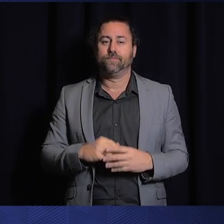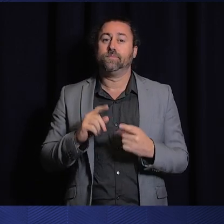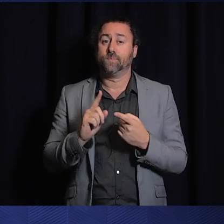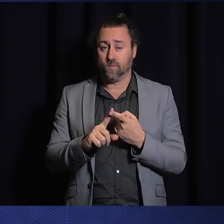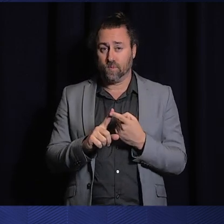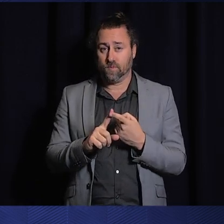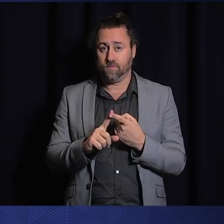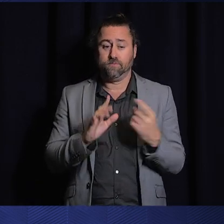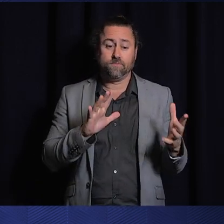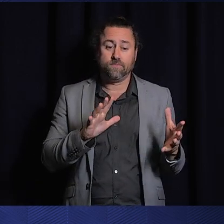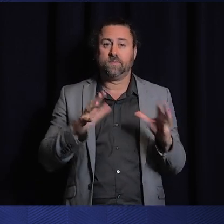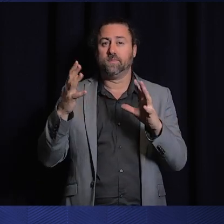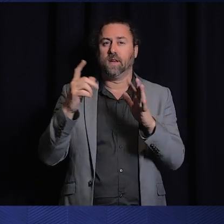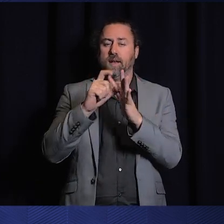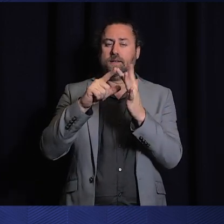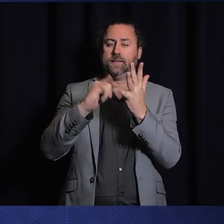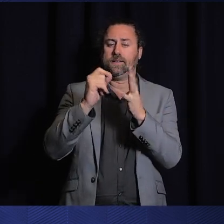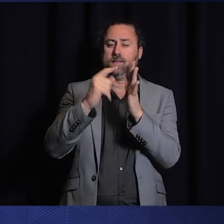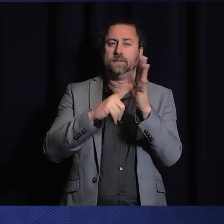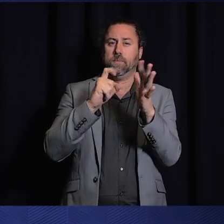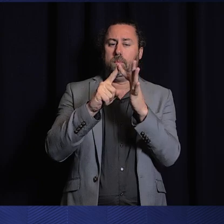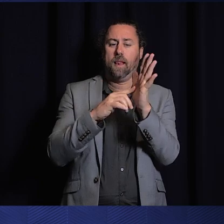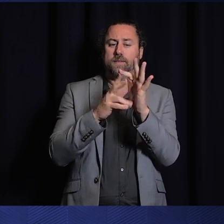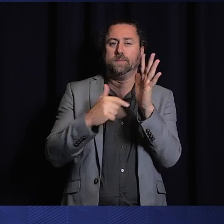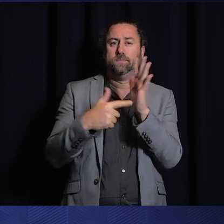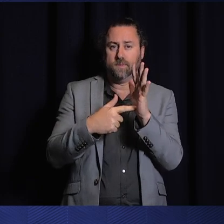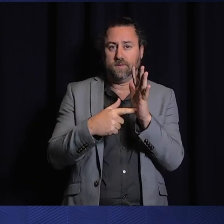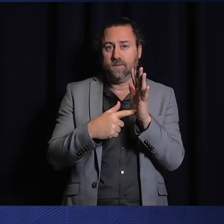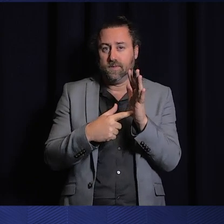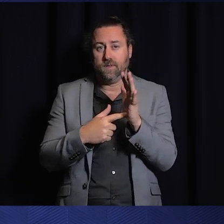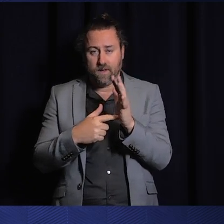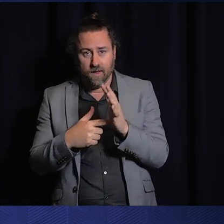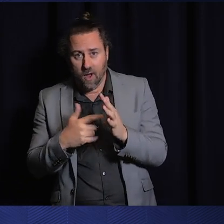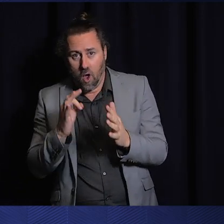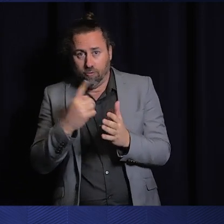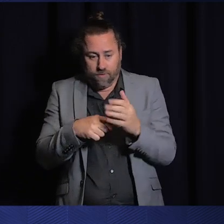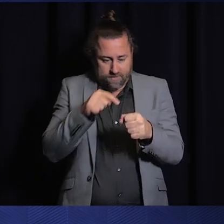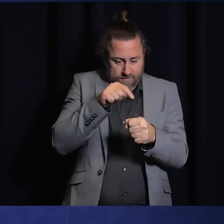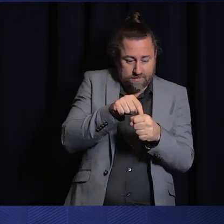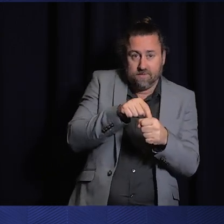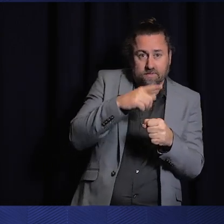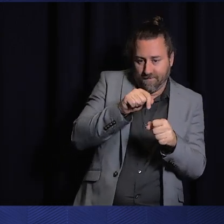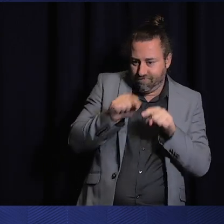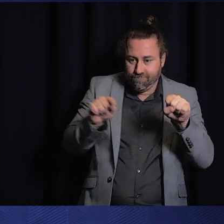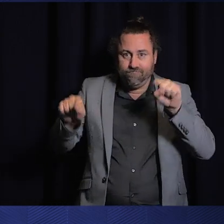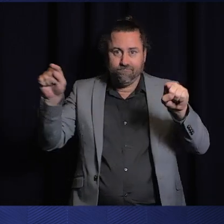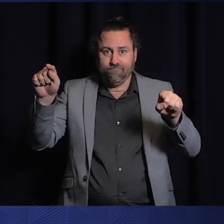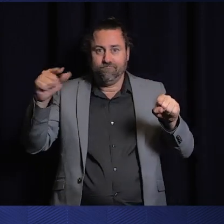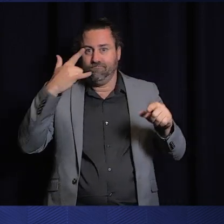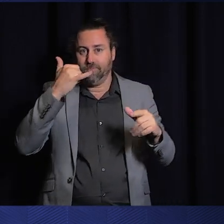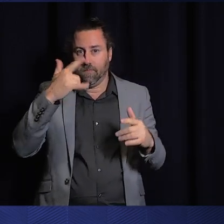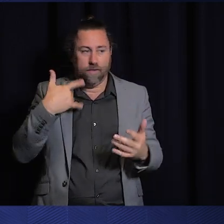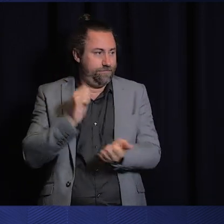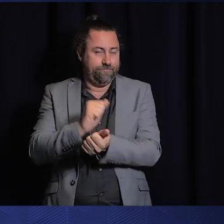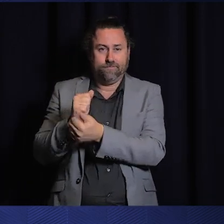that disaster displacement is widespread throughout the region. Many of you who work in the field will already